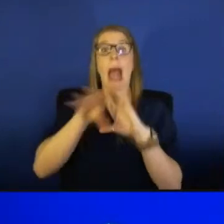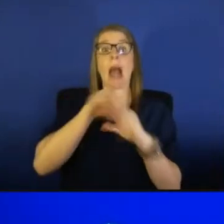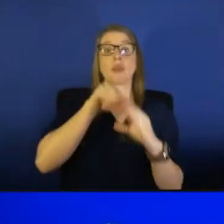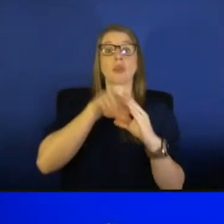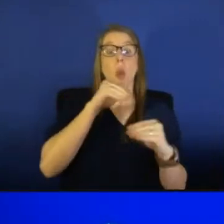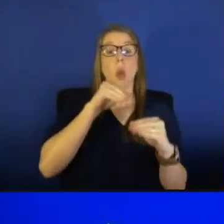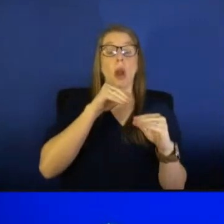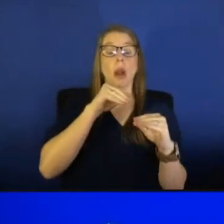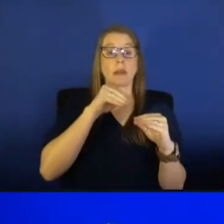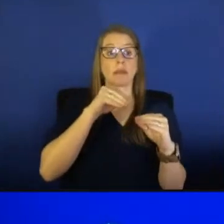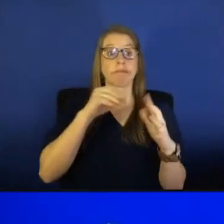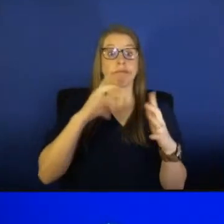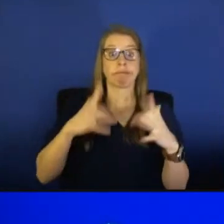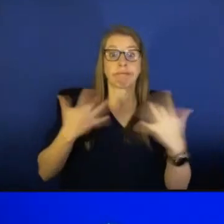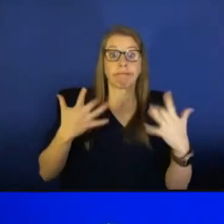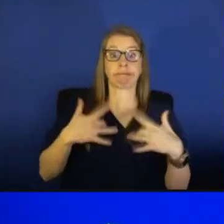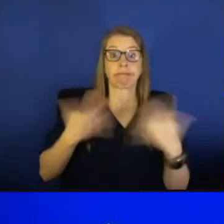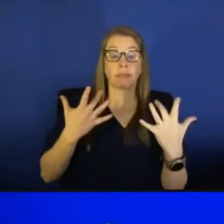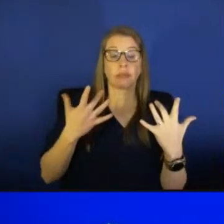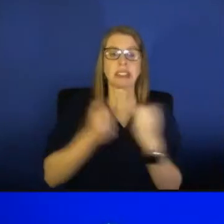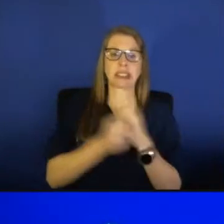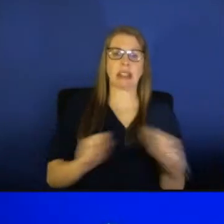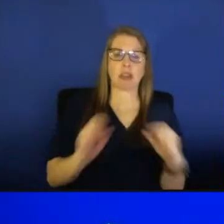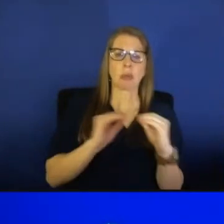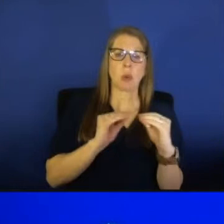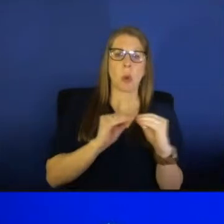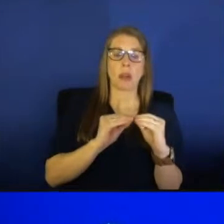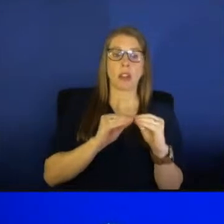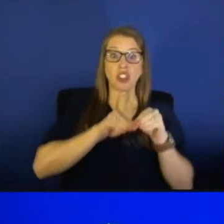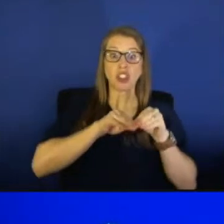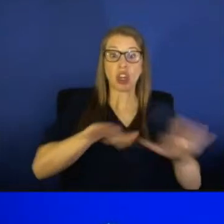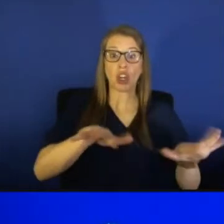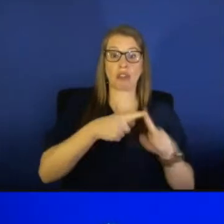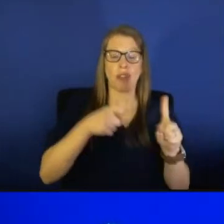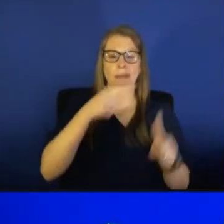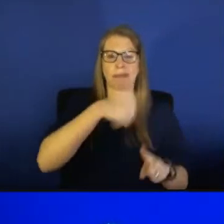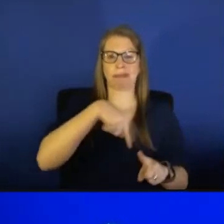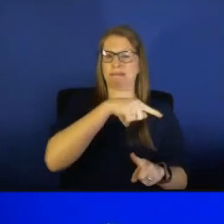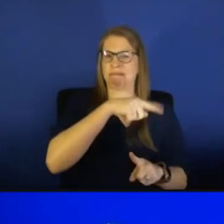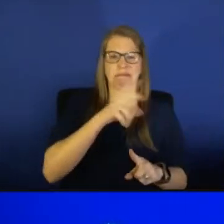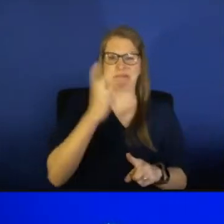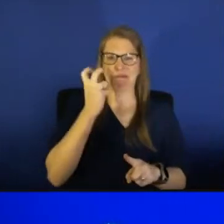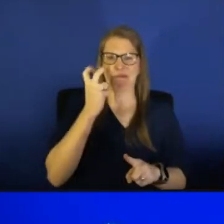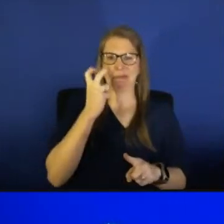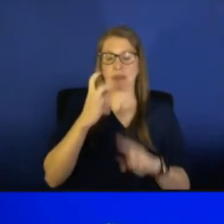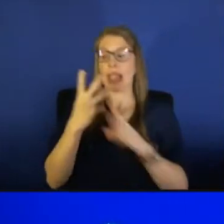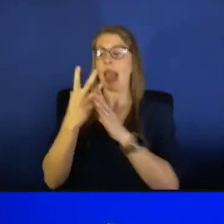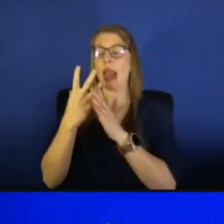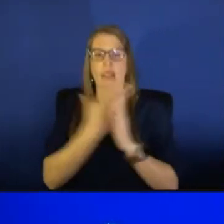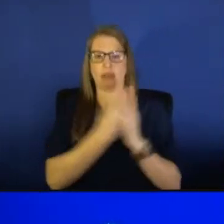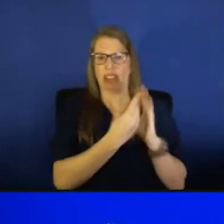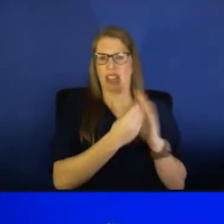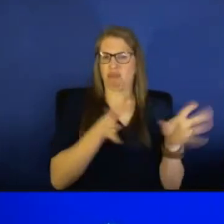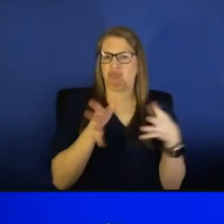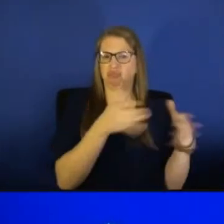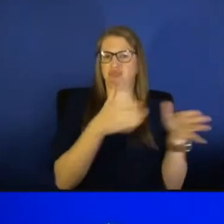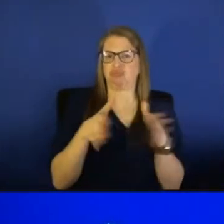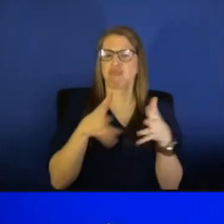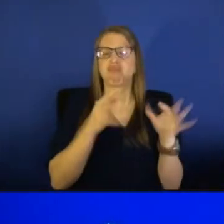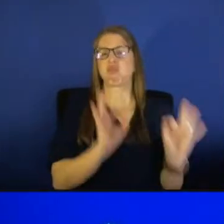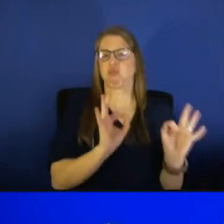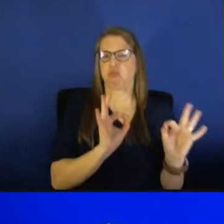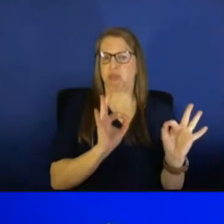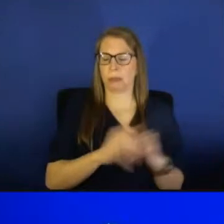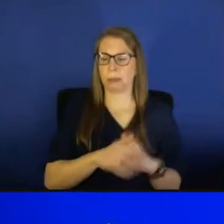much safer. I don't think we'll see necessarily surges from that. We've always talked about being outdoors in the ventilation and the turbulent airflow.